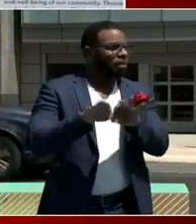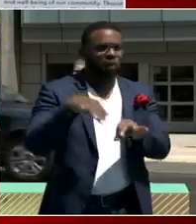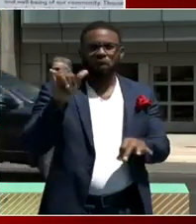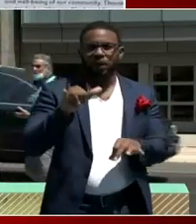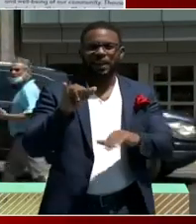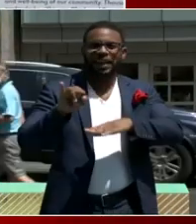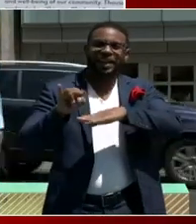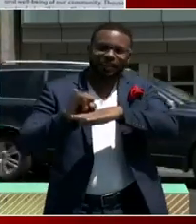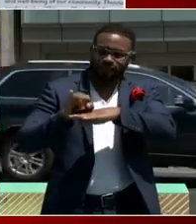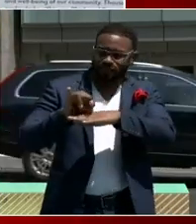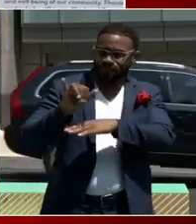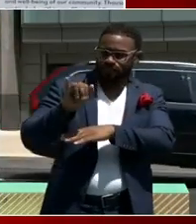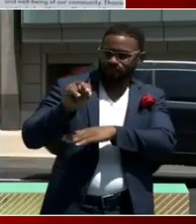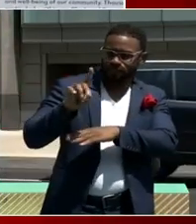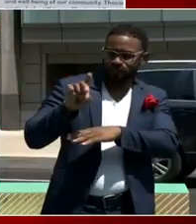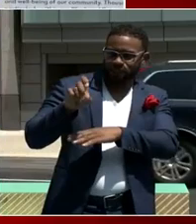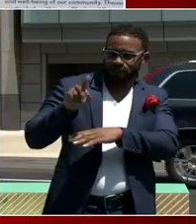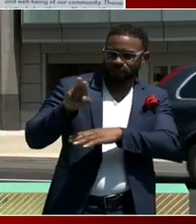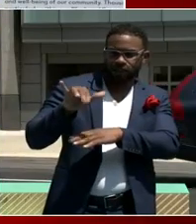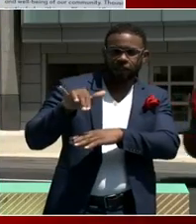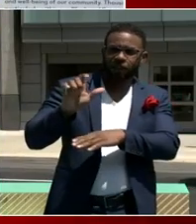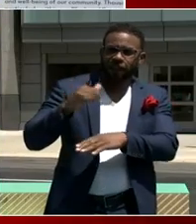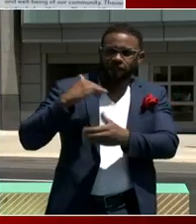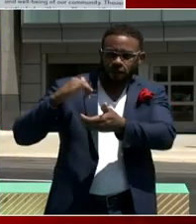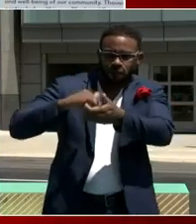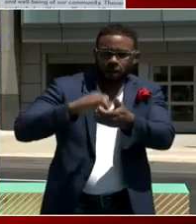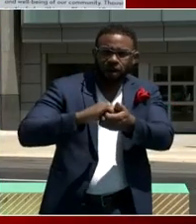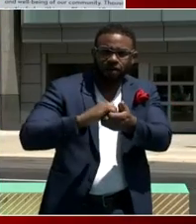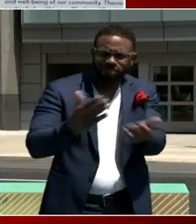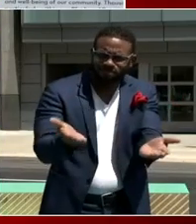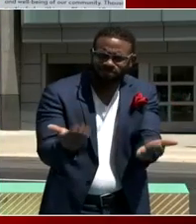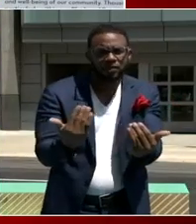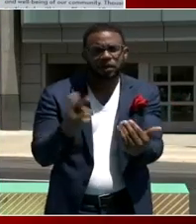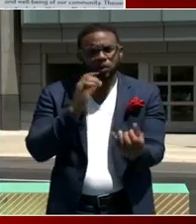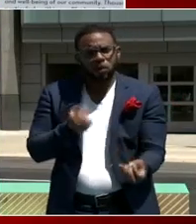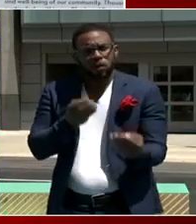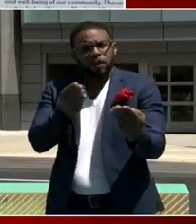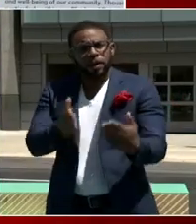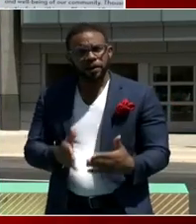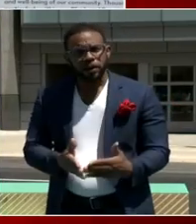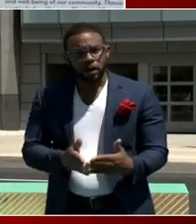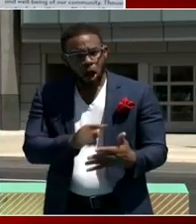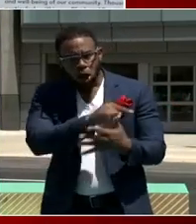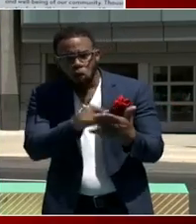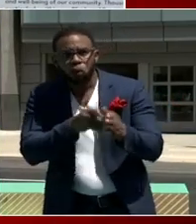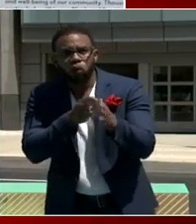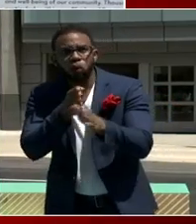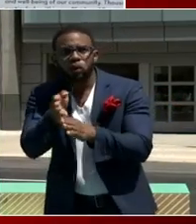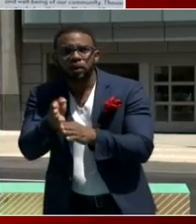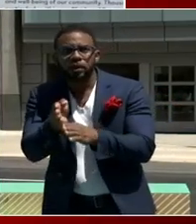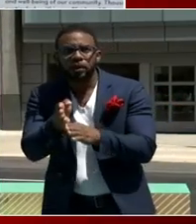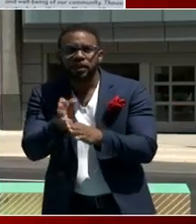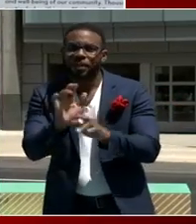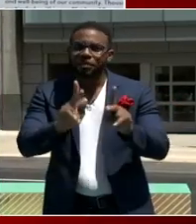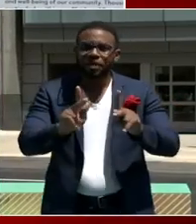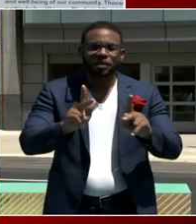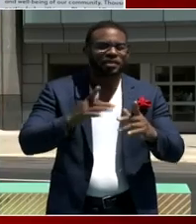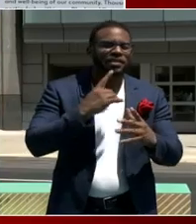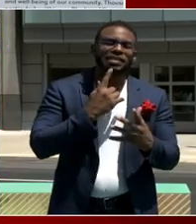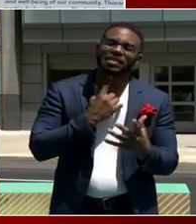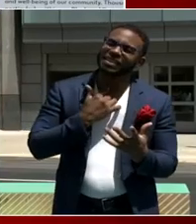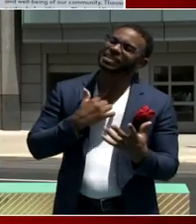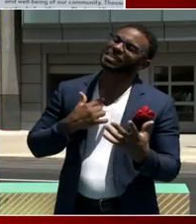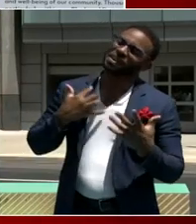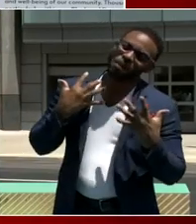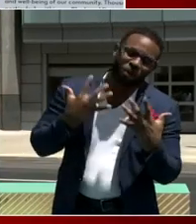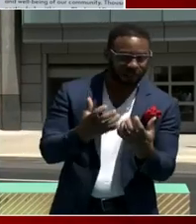is industry. That we need to have industry partners step up and be providers of those careers that people so desperately